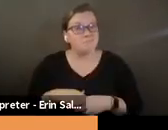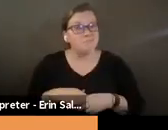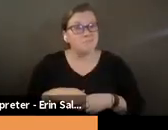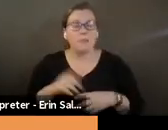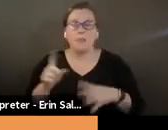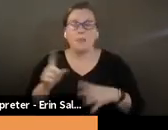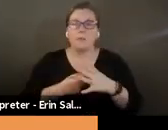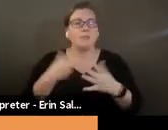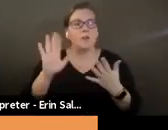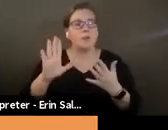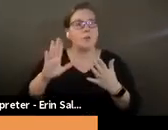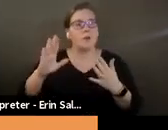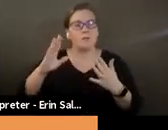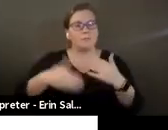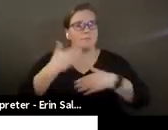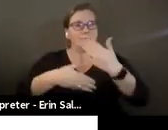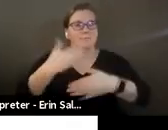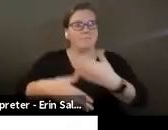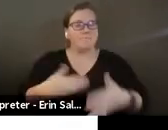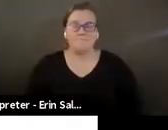the application. Next slide.